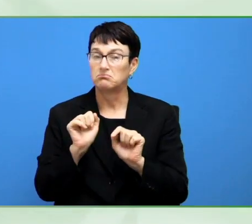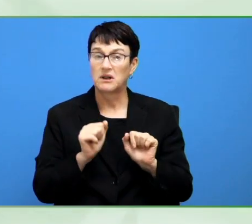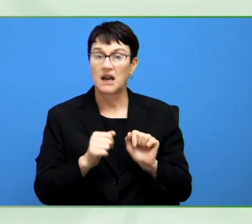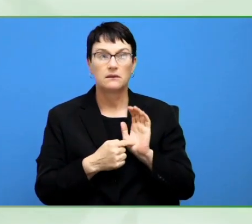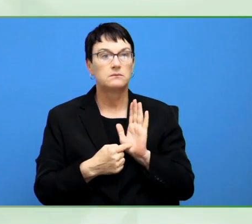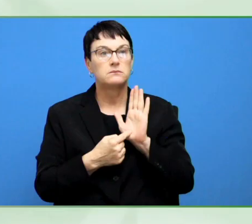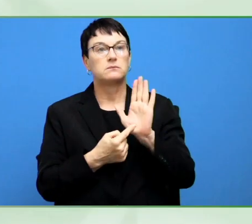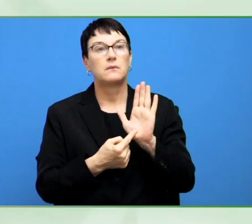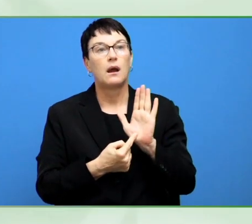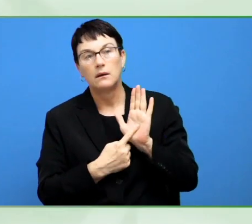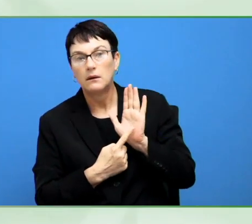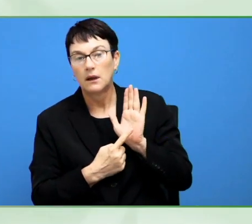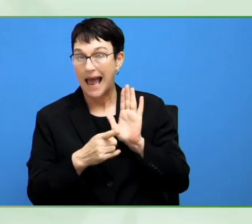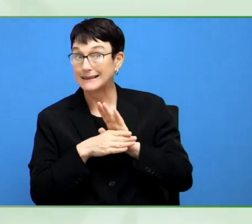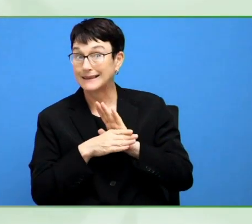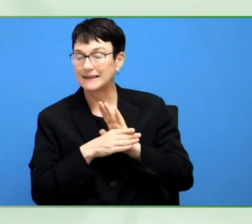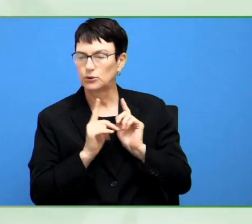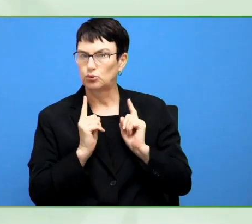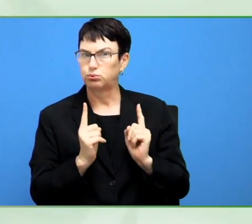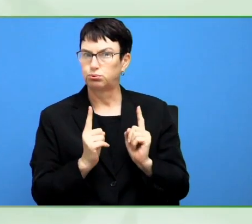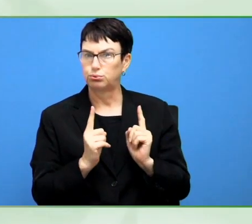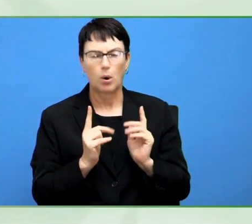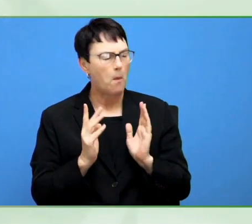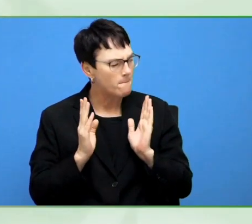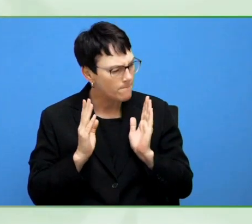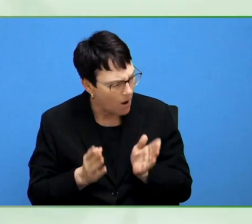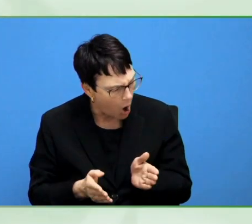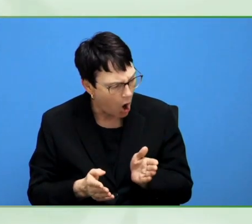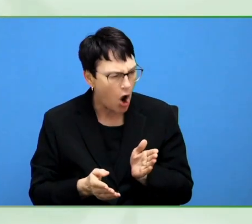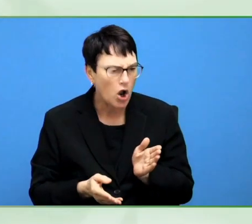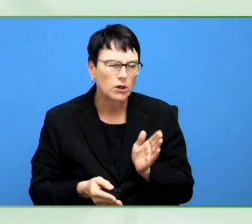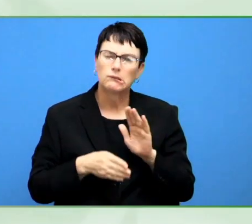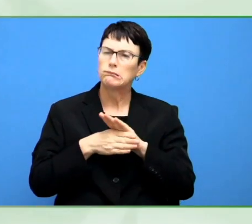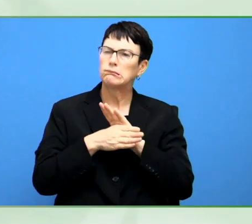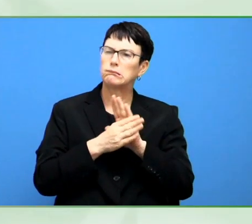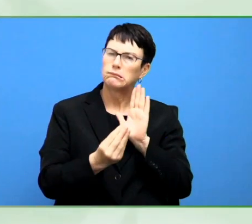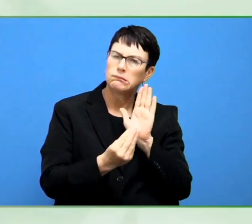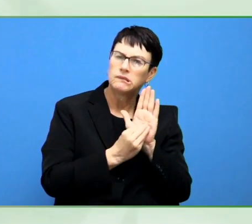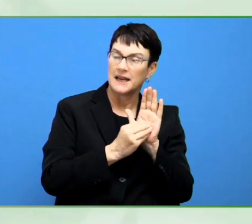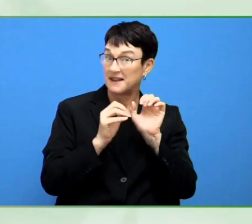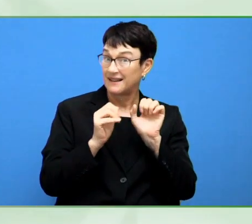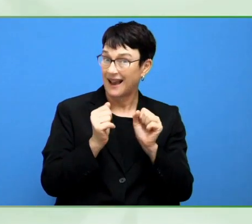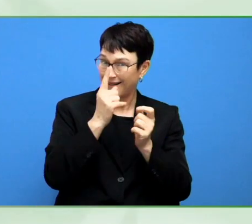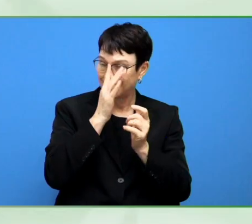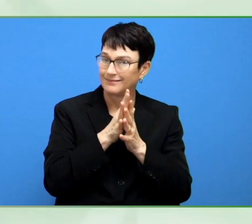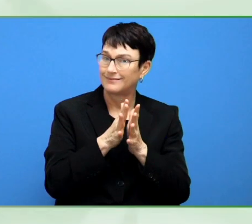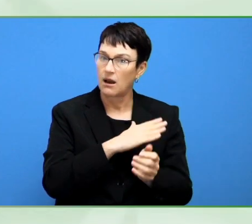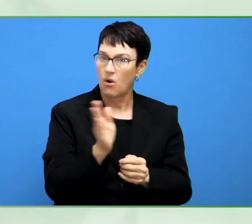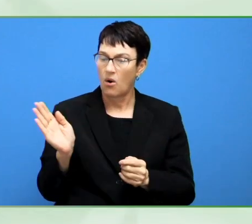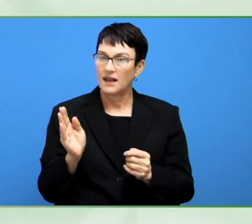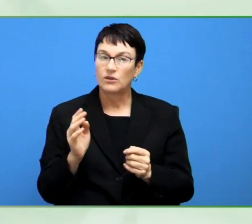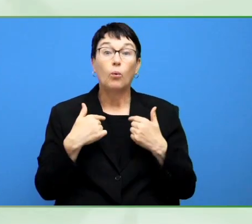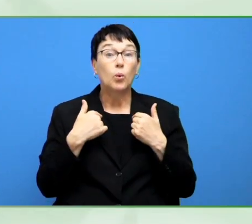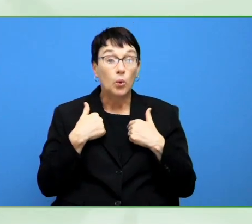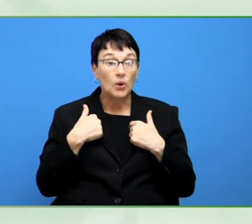a must to have. You have to do it, yeah. And this is our way to come to the companies. They say, okay, this is a